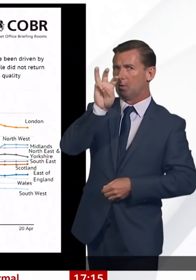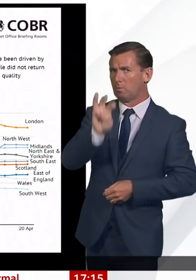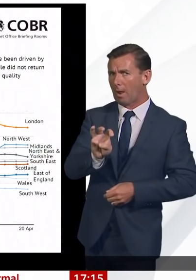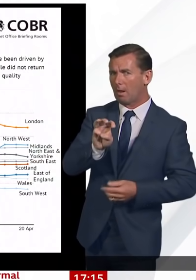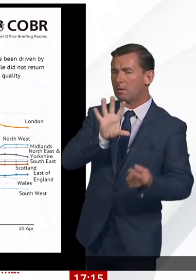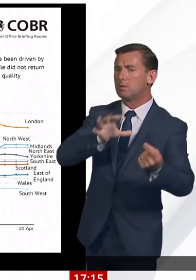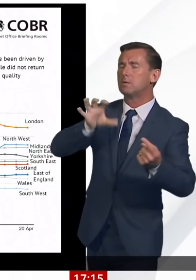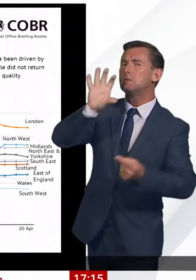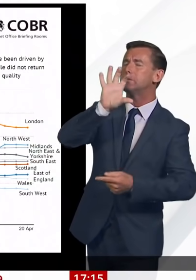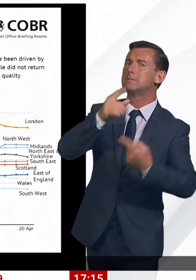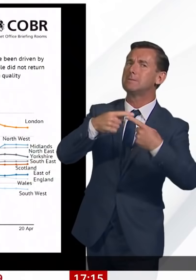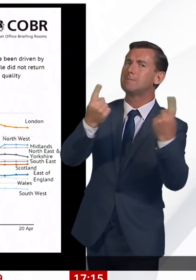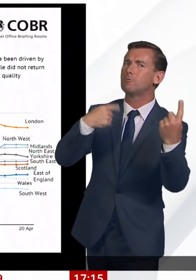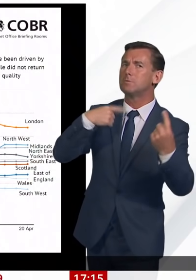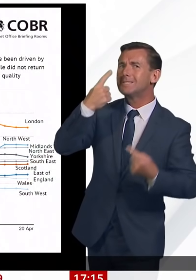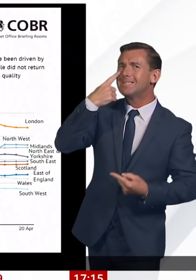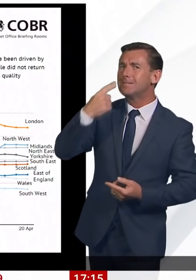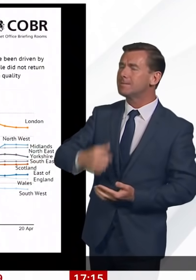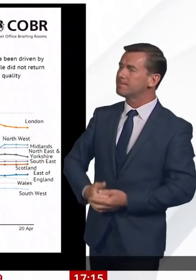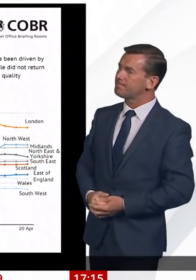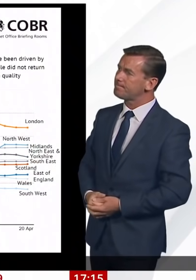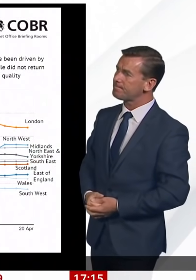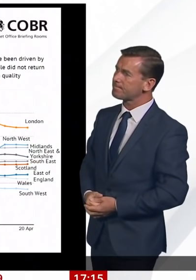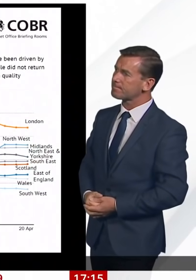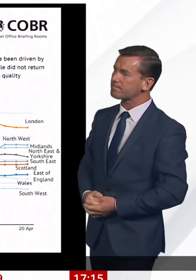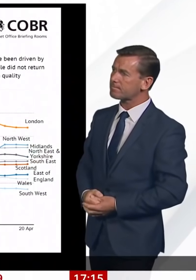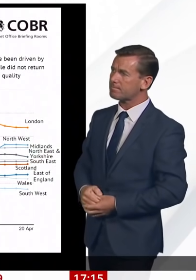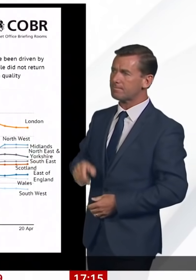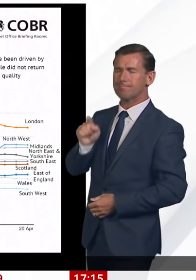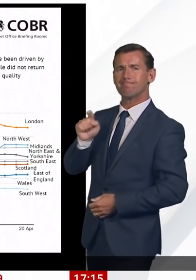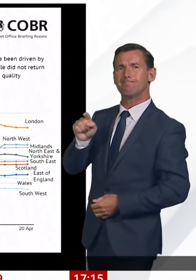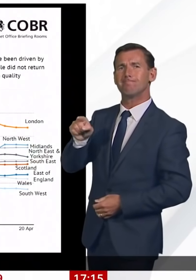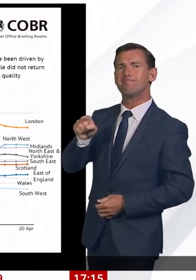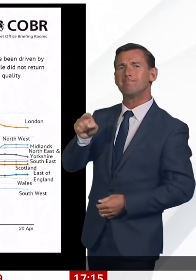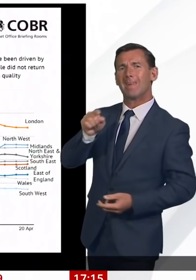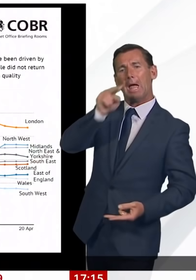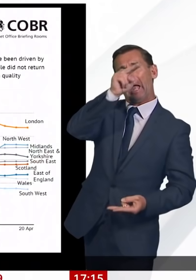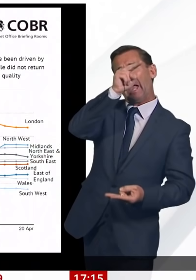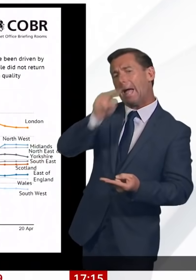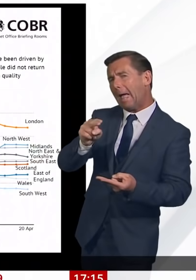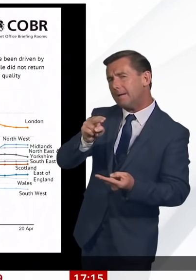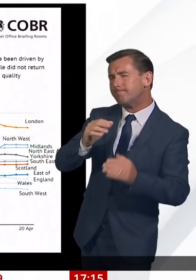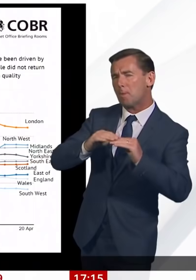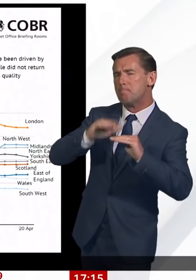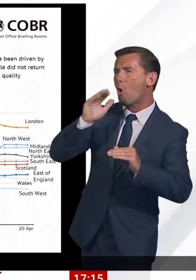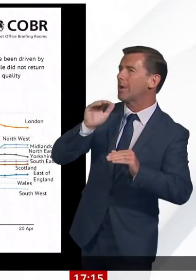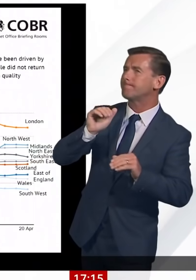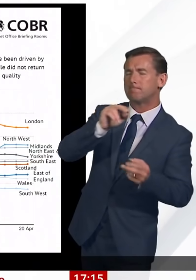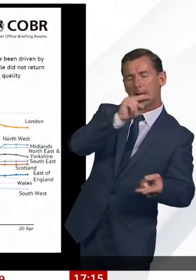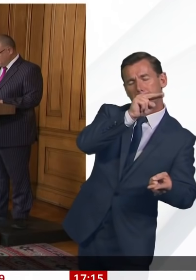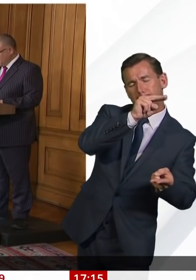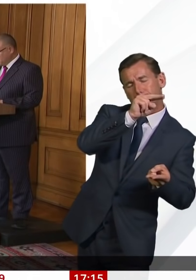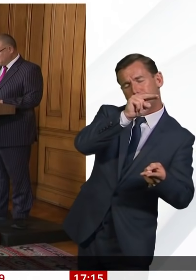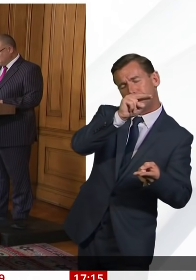regions in England, I suggest to you that there is rather more of a plateau than anything else at this point in